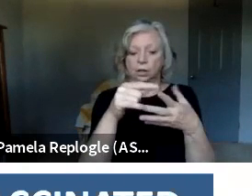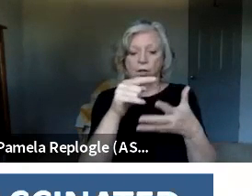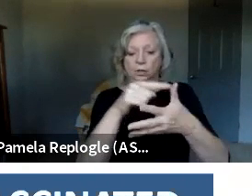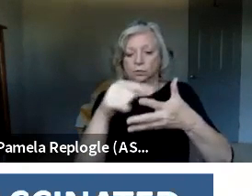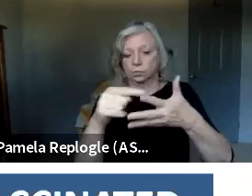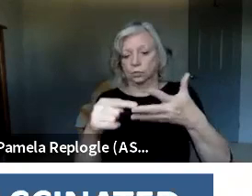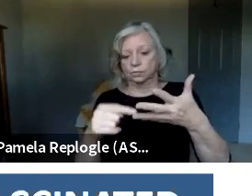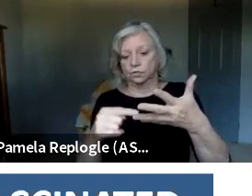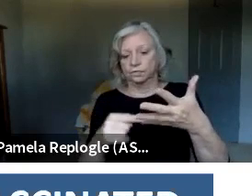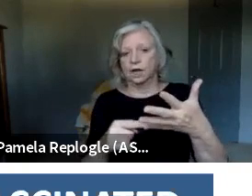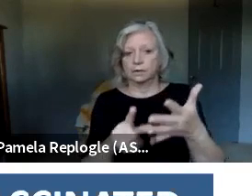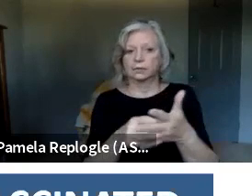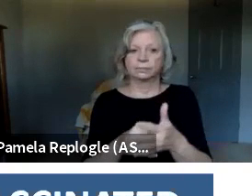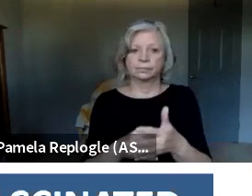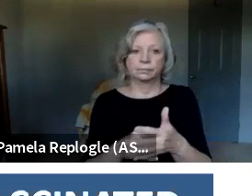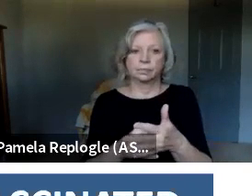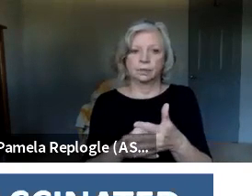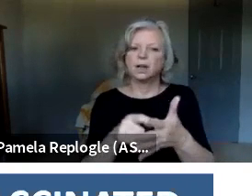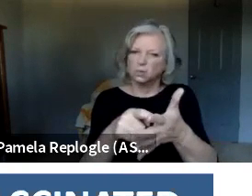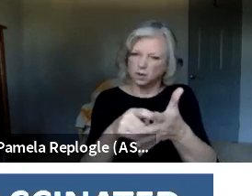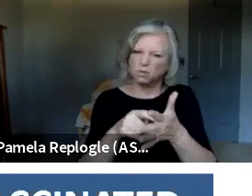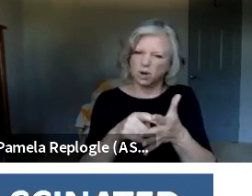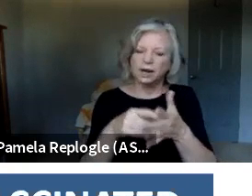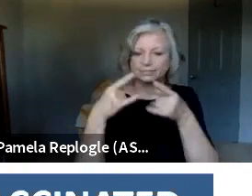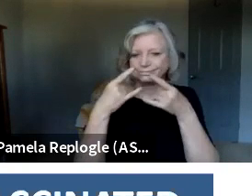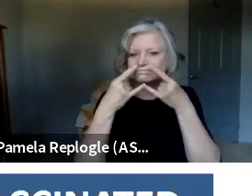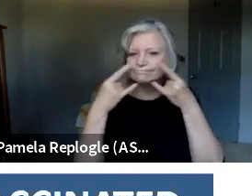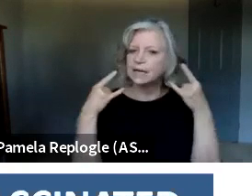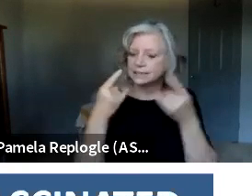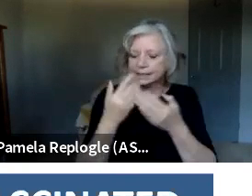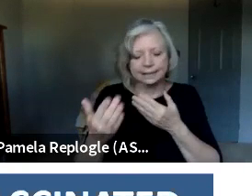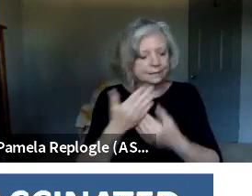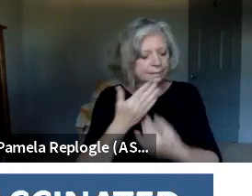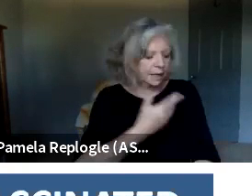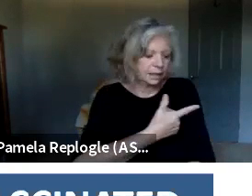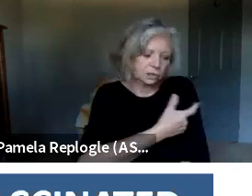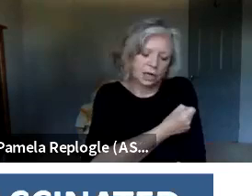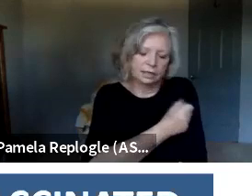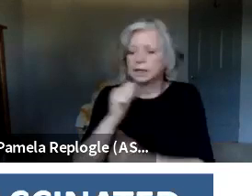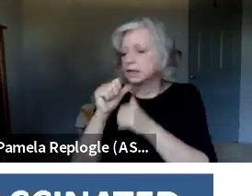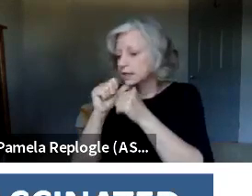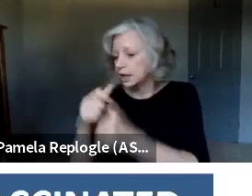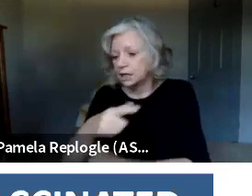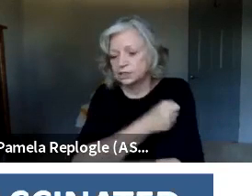settings, you must wear a mask whether you're vaccinated or not.